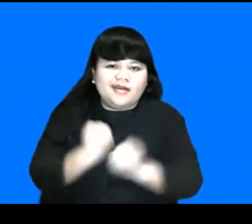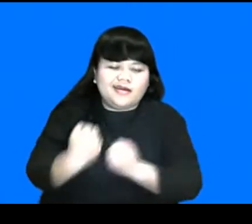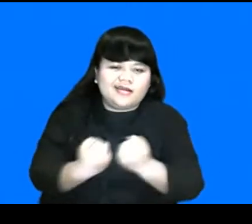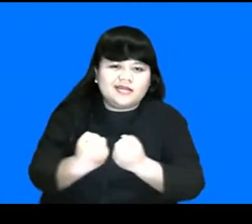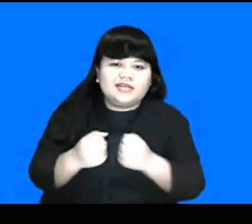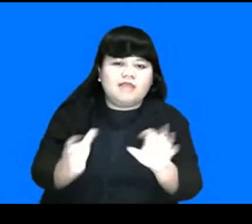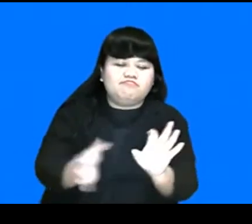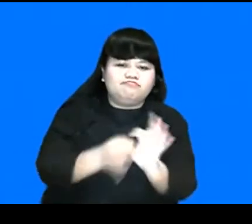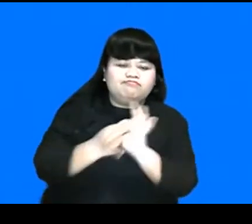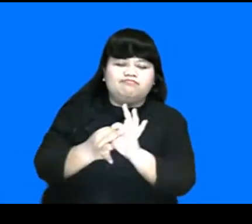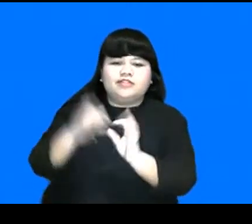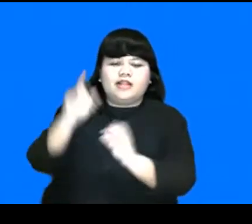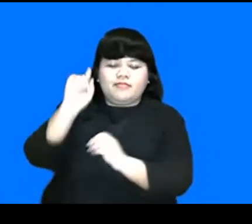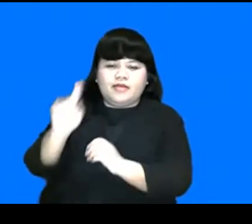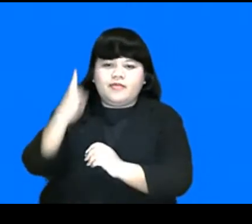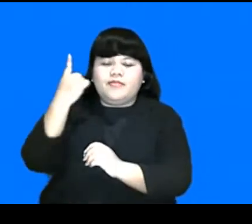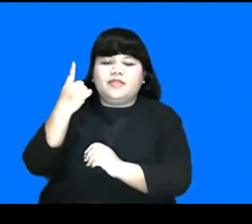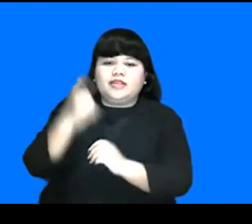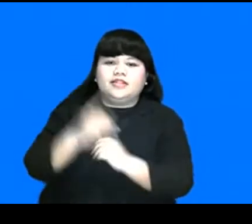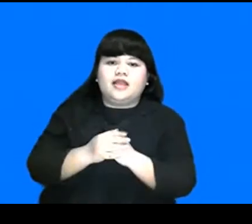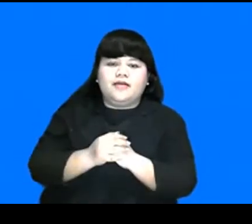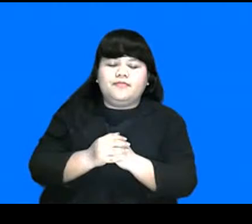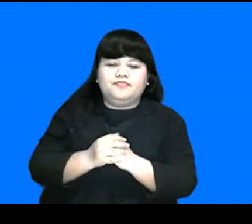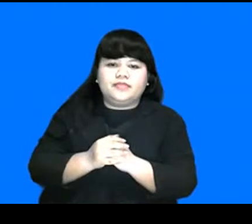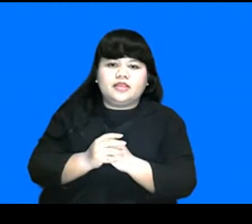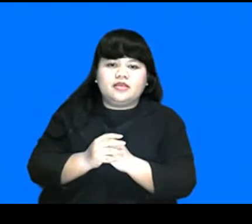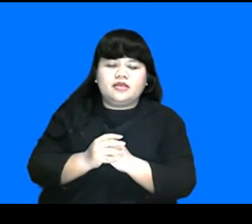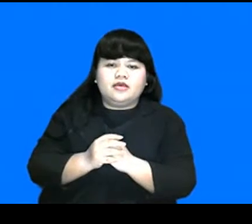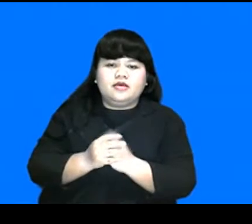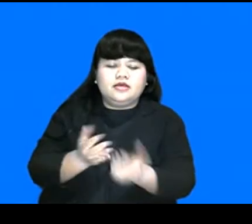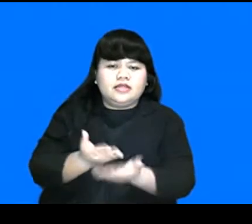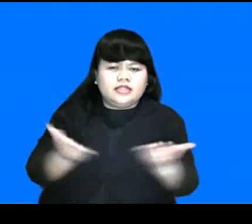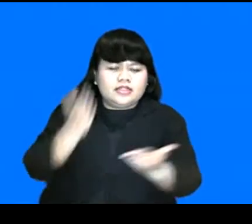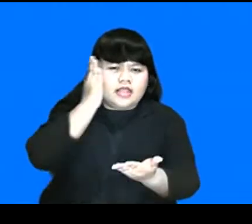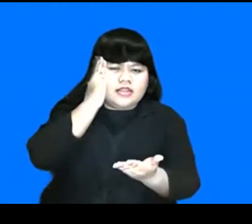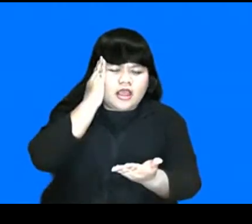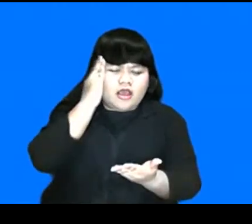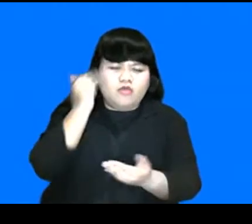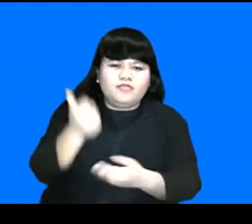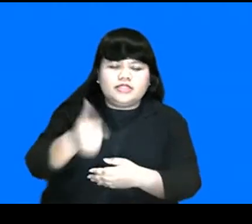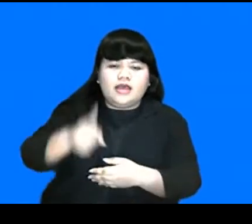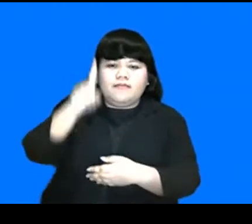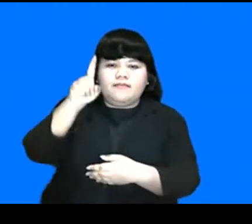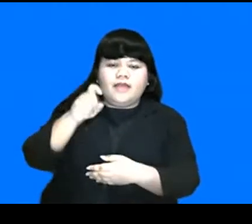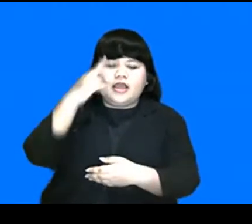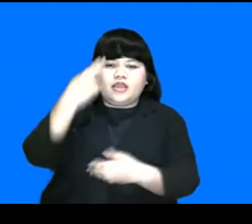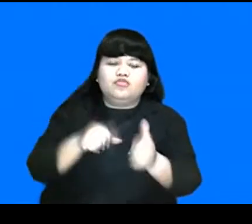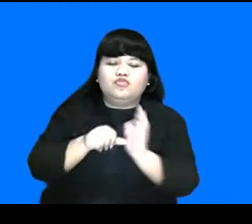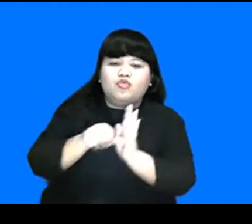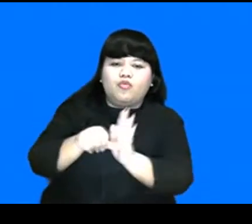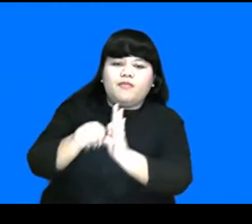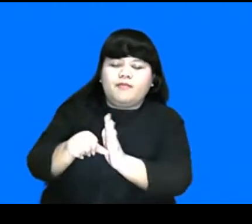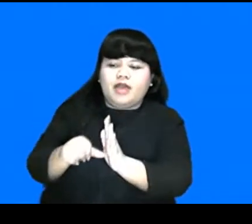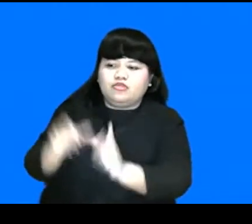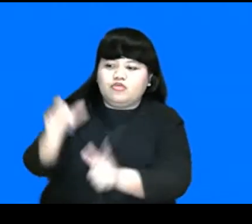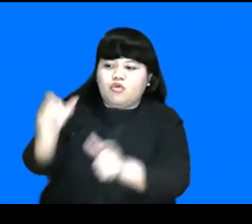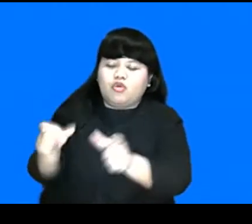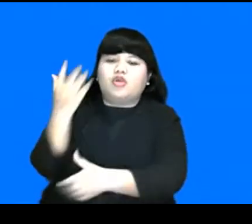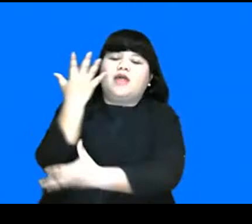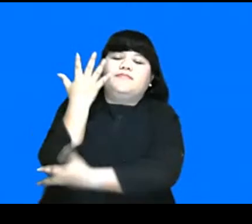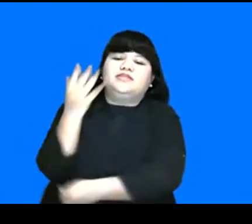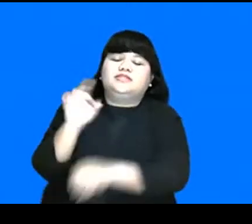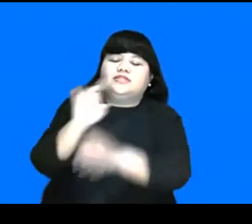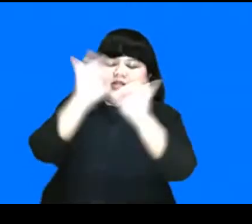we will keep our money, we'll use it to help the poor and save the world. So don't take the money from us.